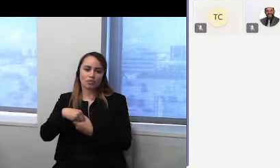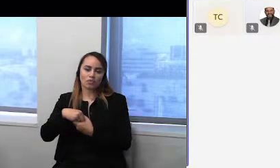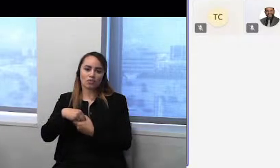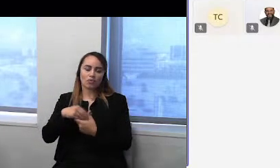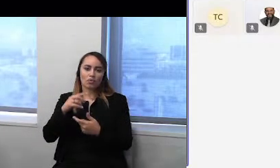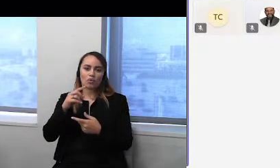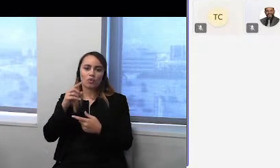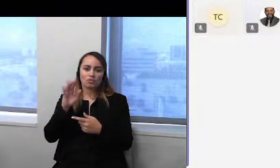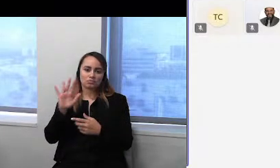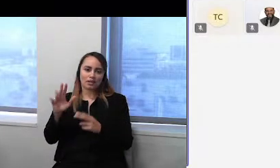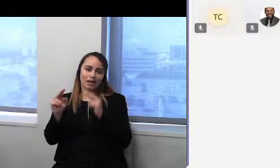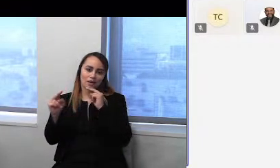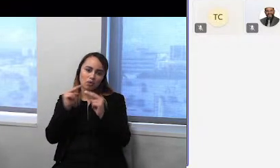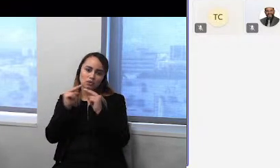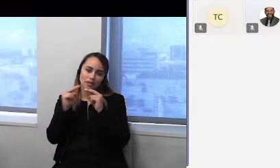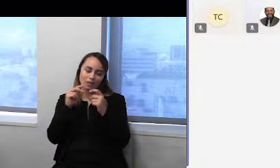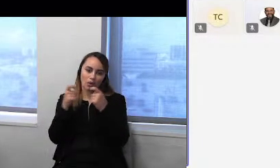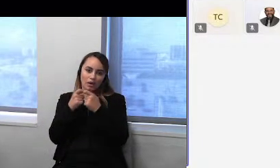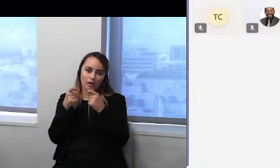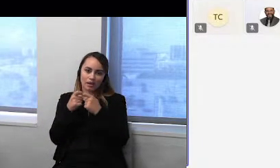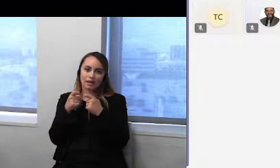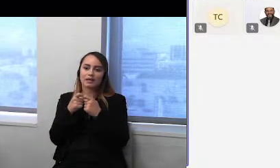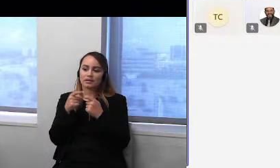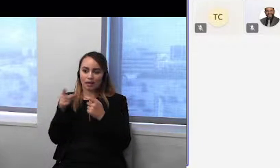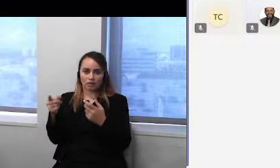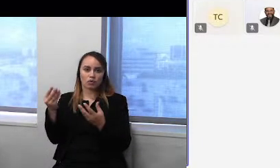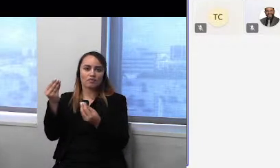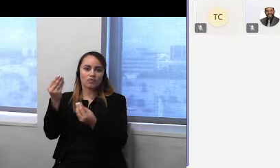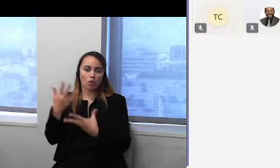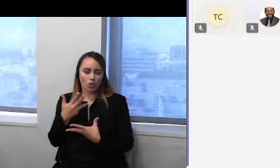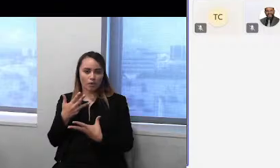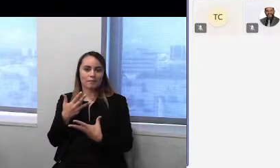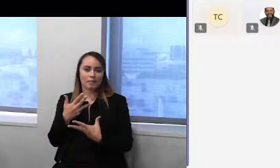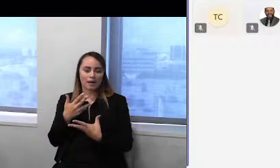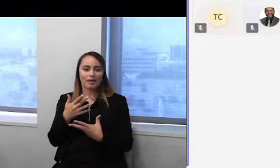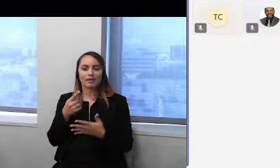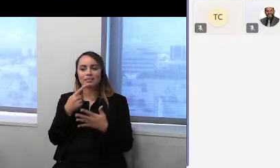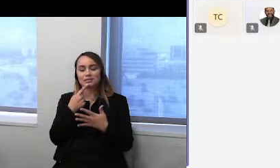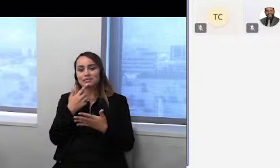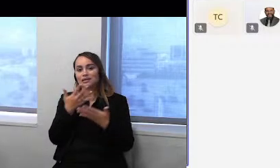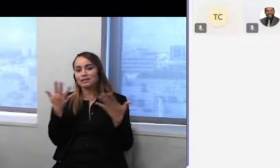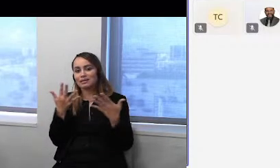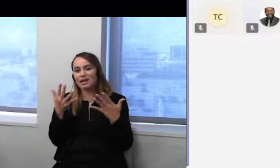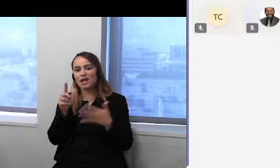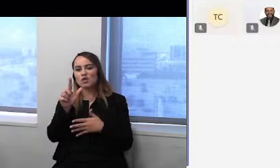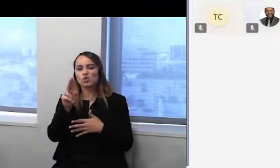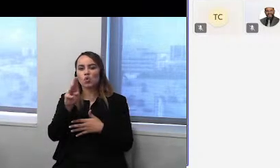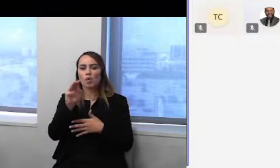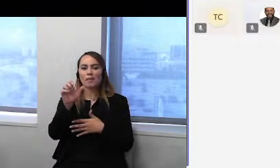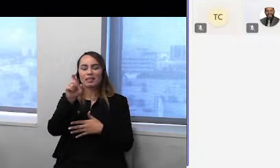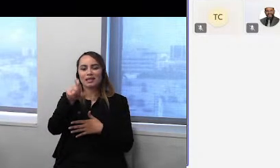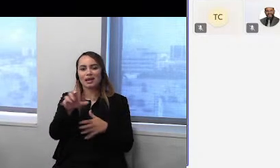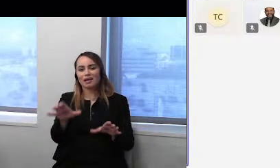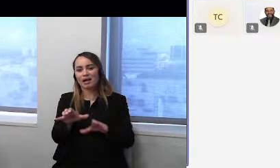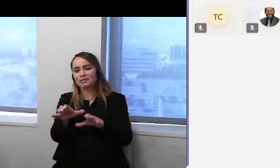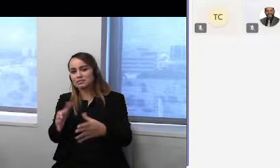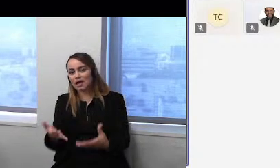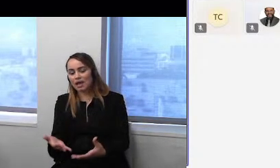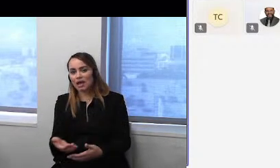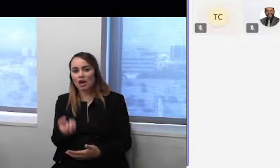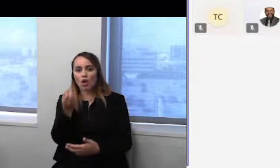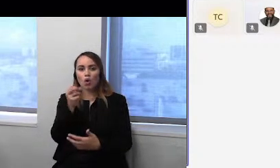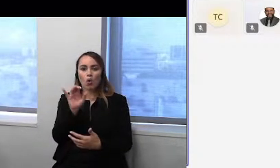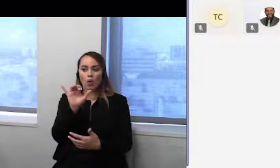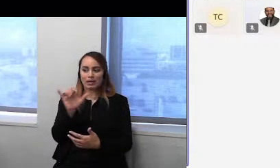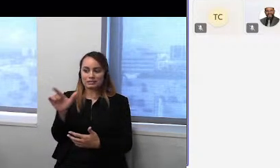That informs what else LUMA needs to do. That filing or plan associated with that impact